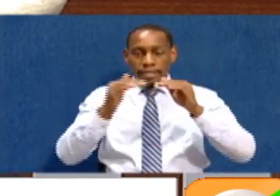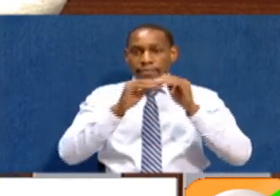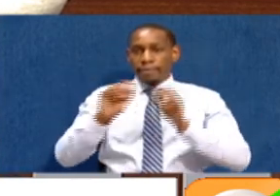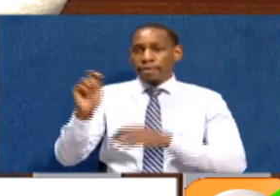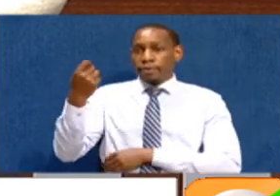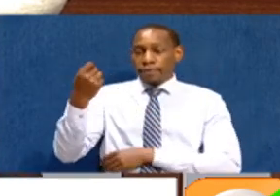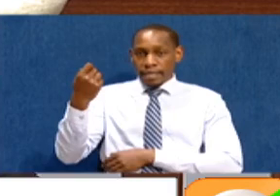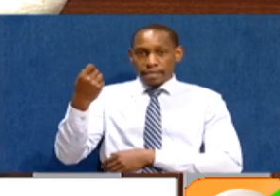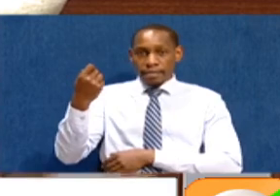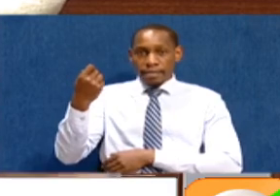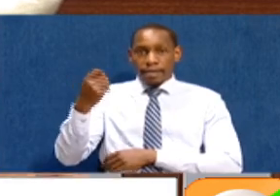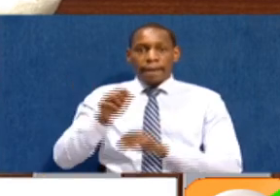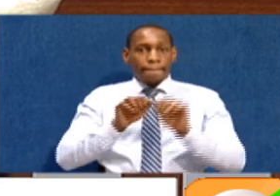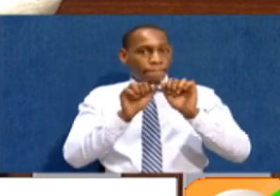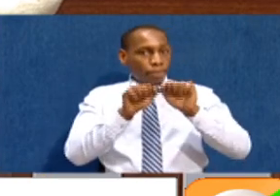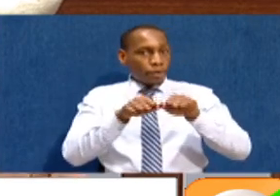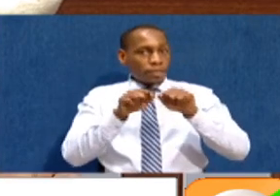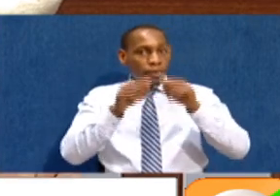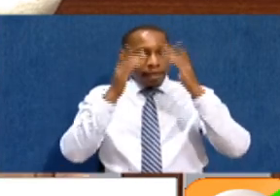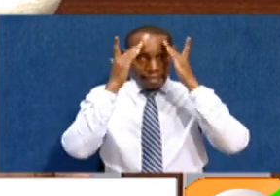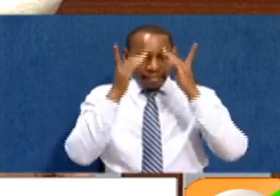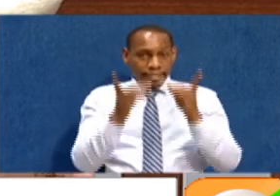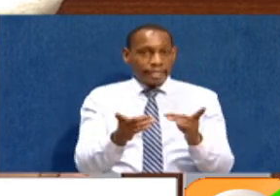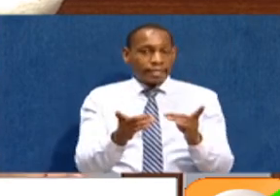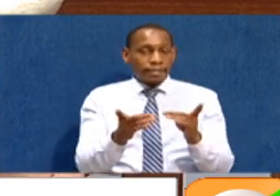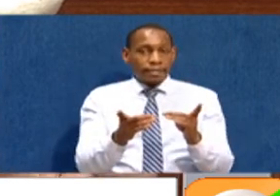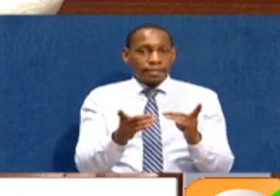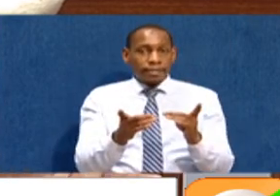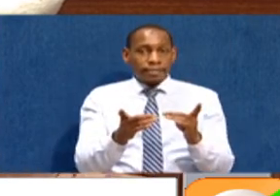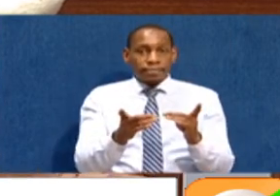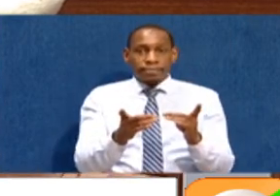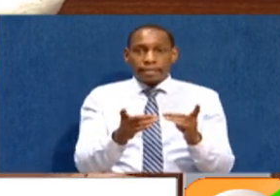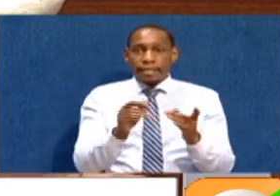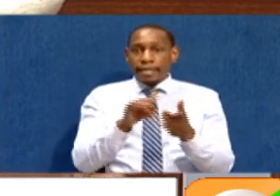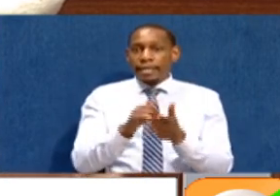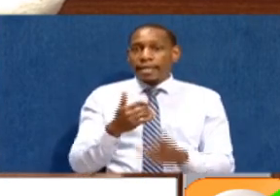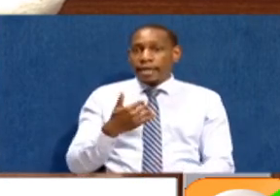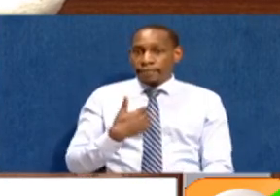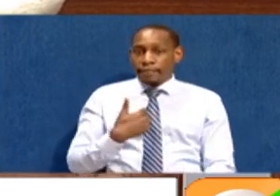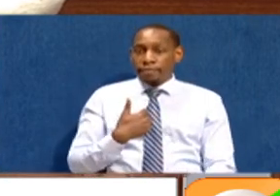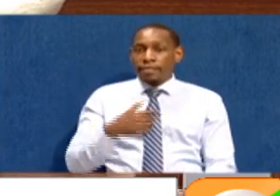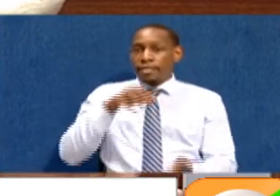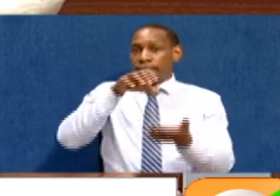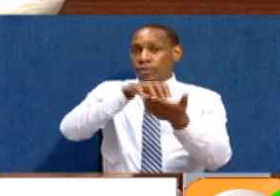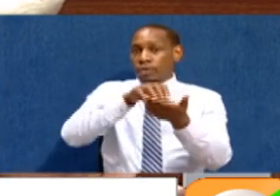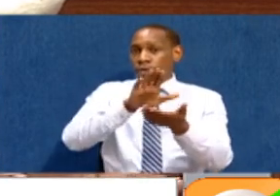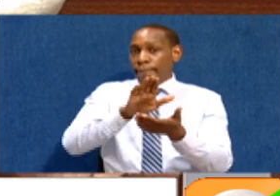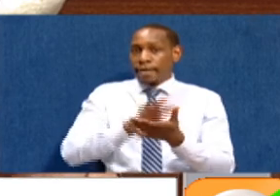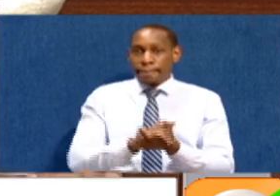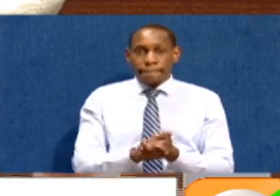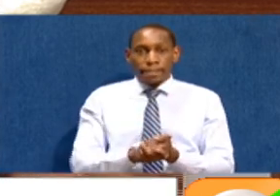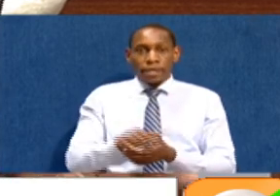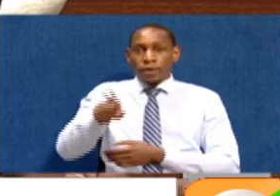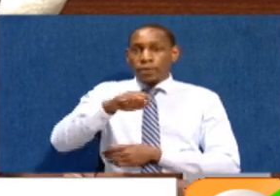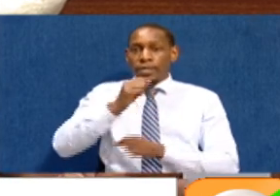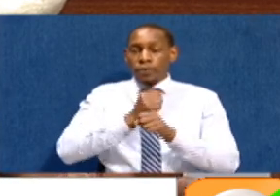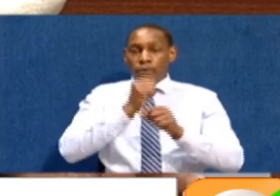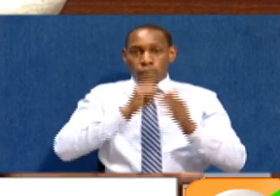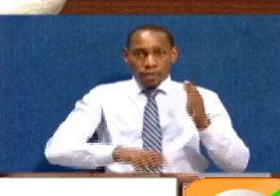Republic of Kenya, in order to determine we find ourselves in such a situation, what do we